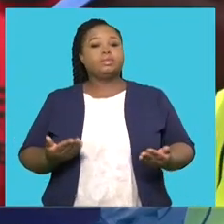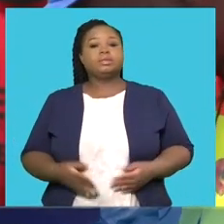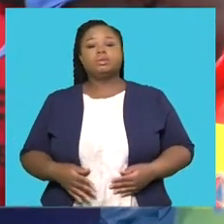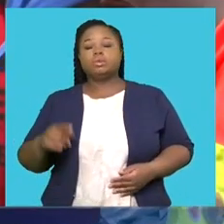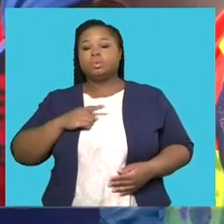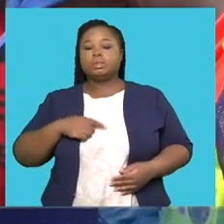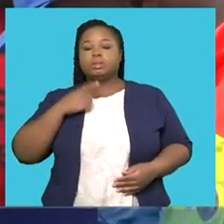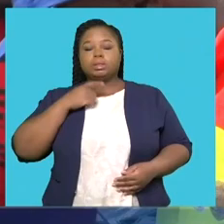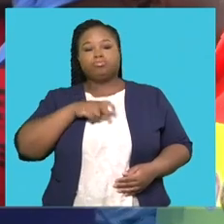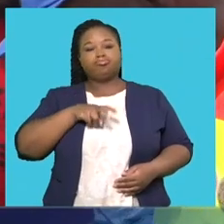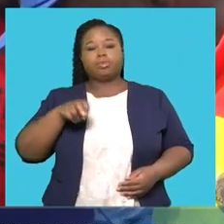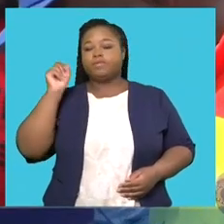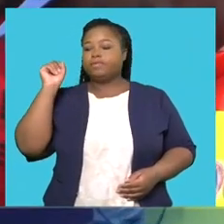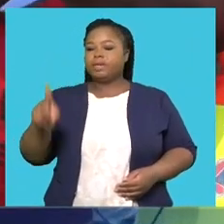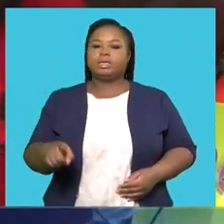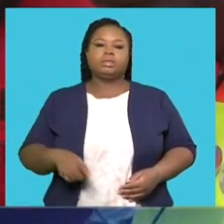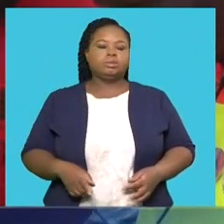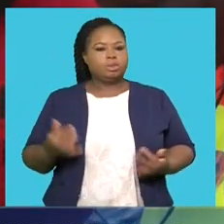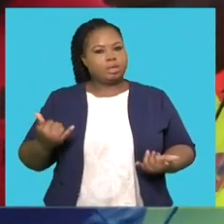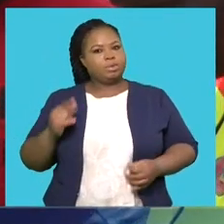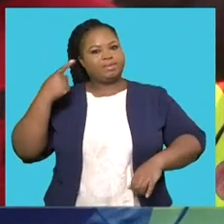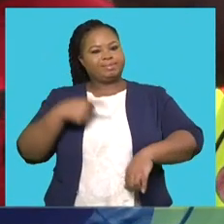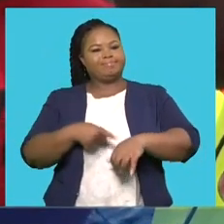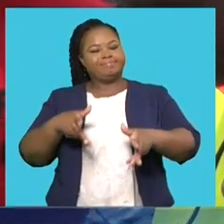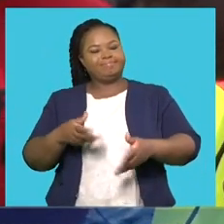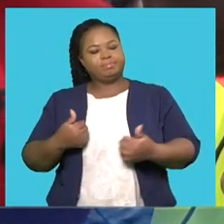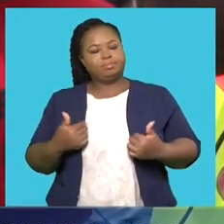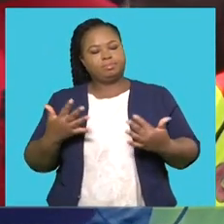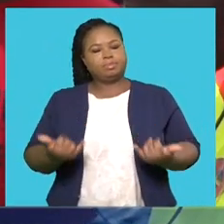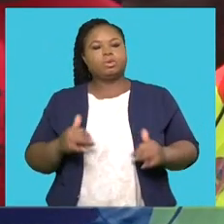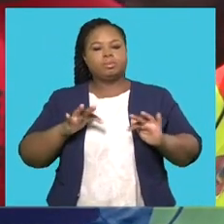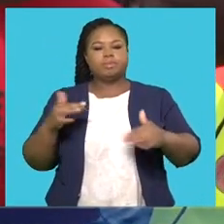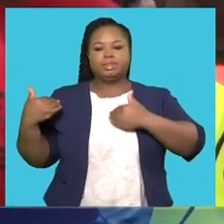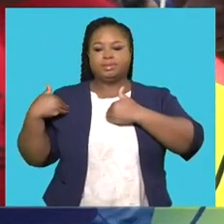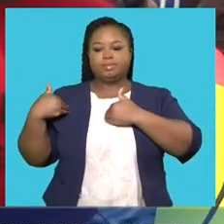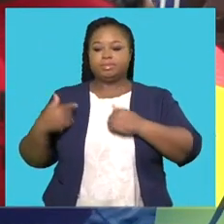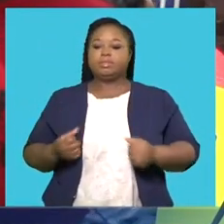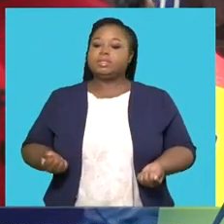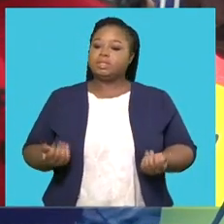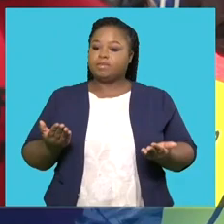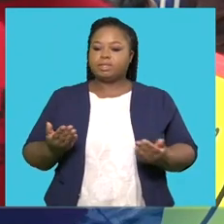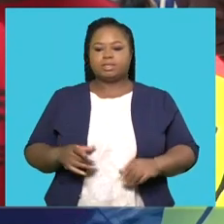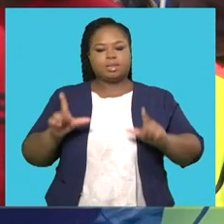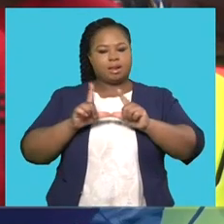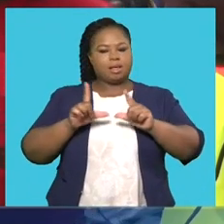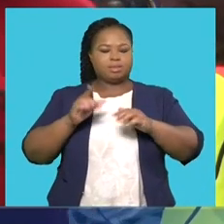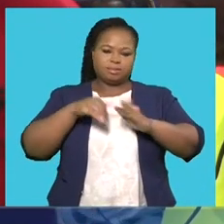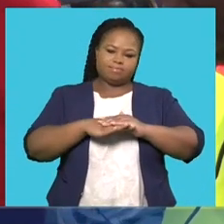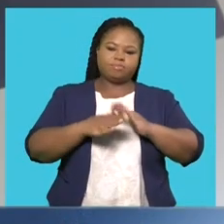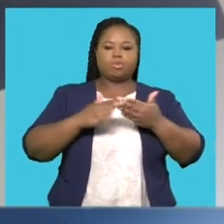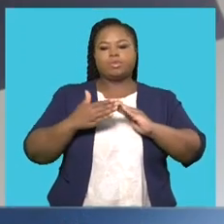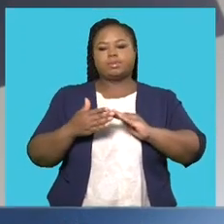they actually have to travel very far. So this is the first step as a public safety to take the services of licensing to their